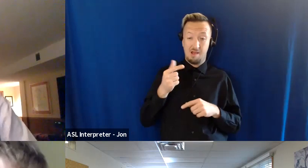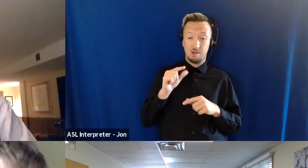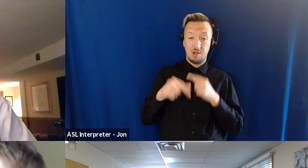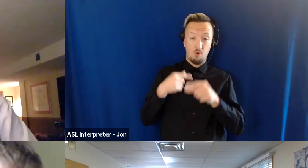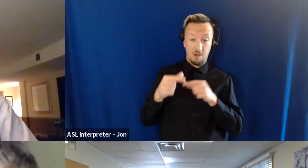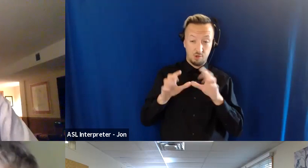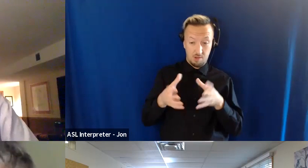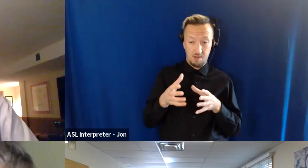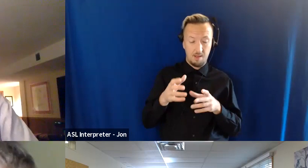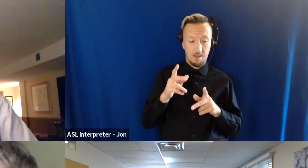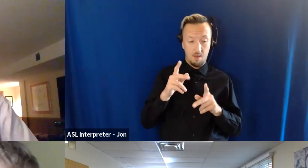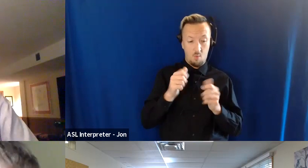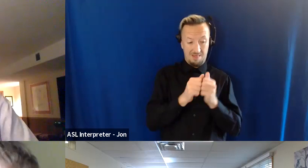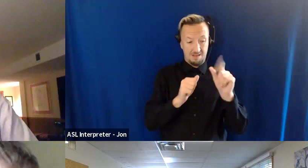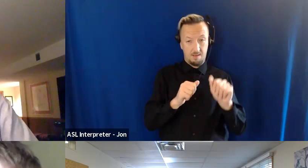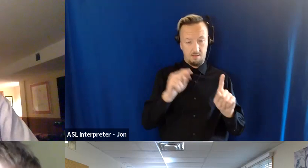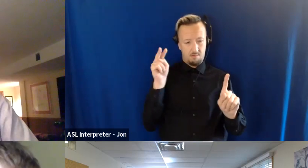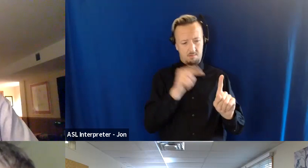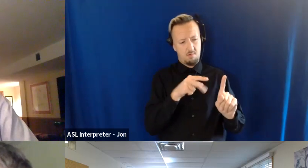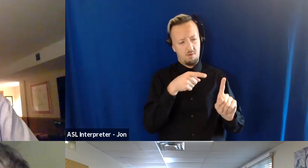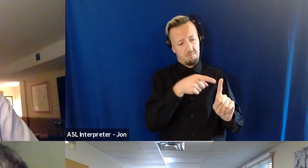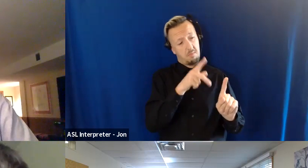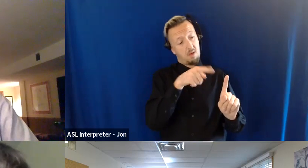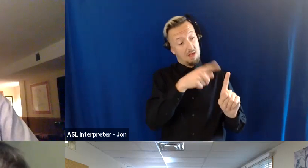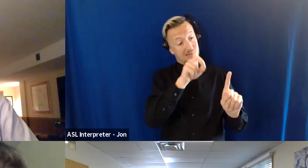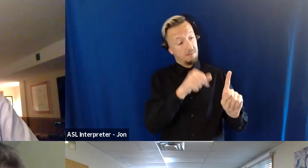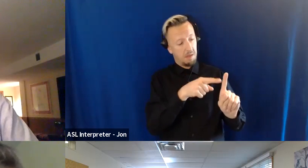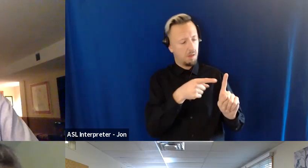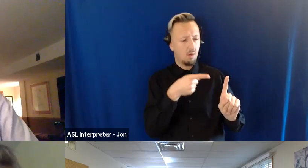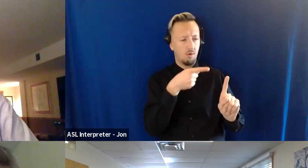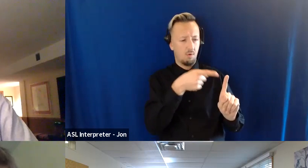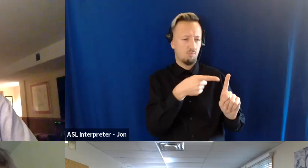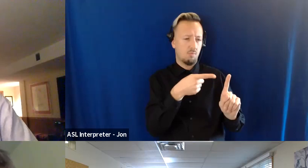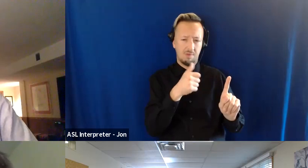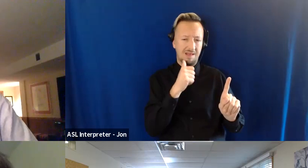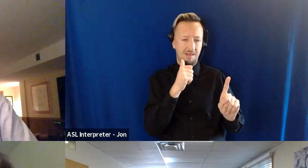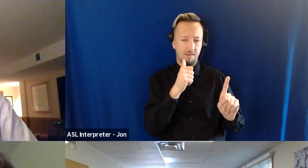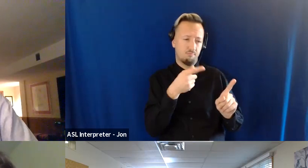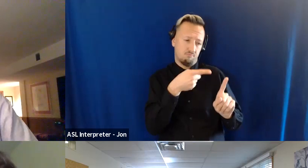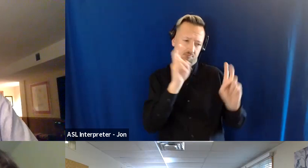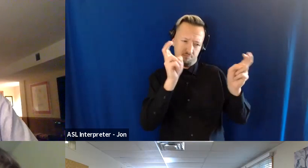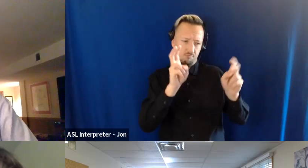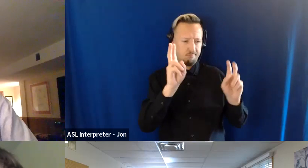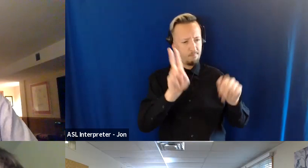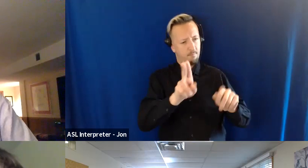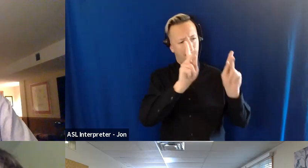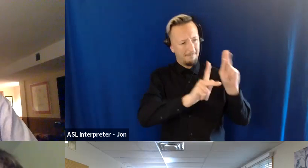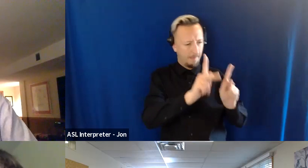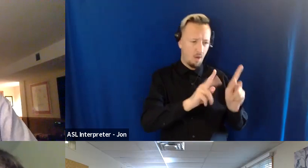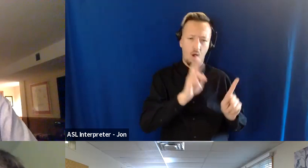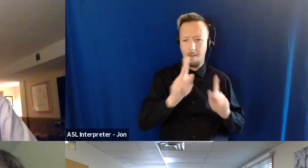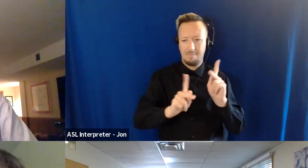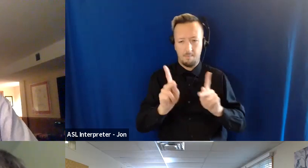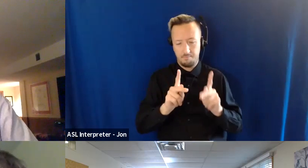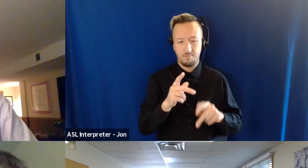people, not people with mental problems, being at like Down syndrome or autism, or people with physical